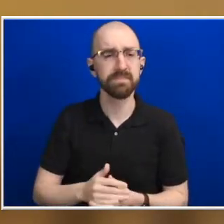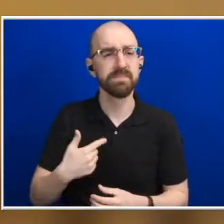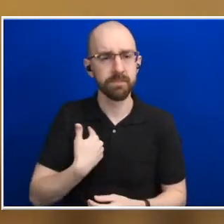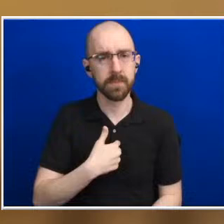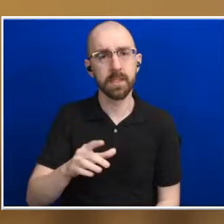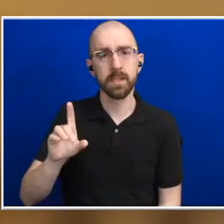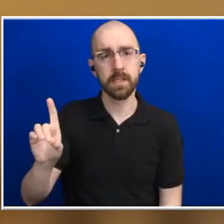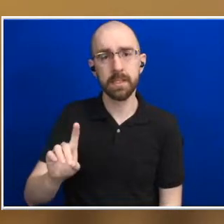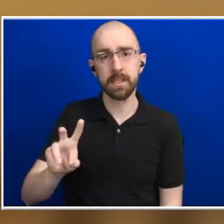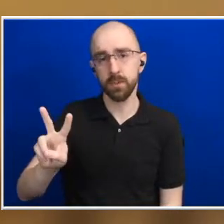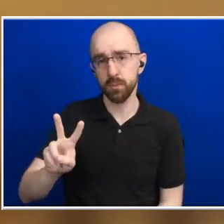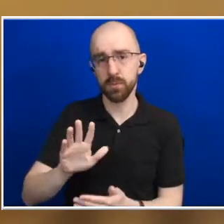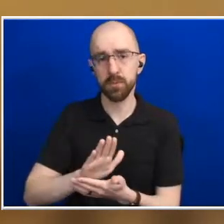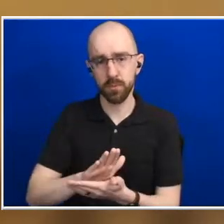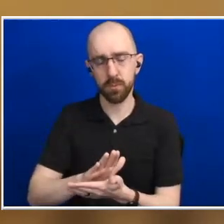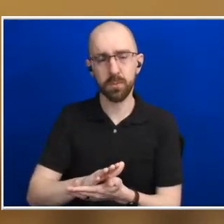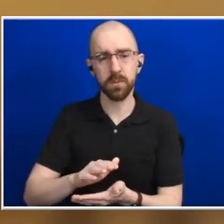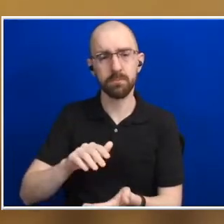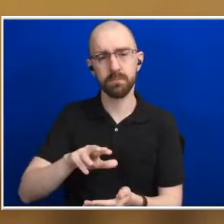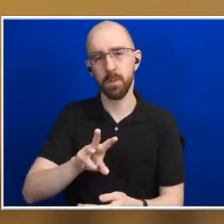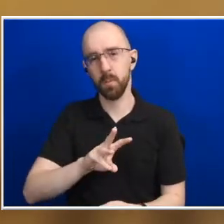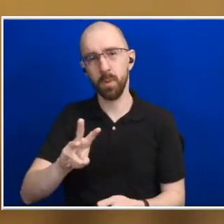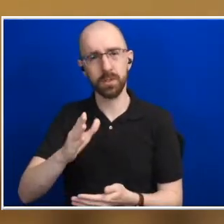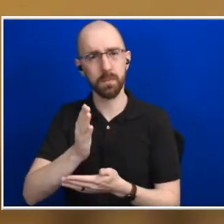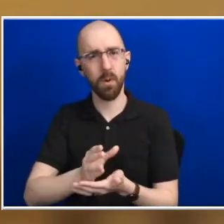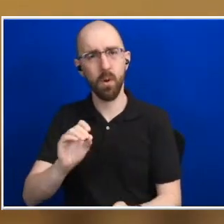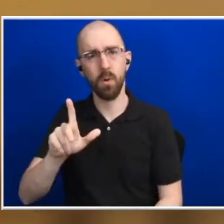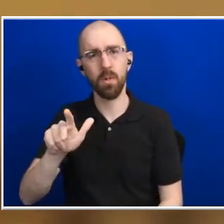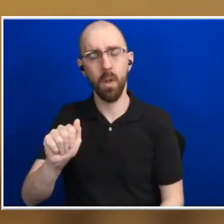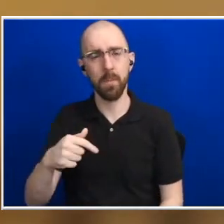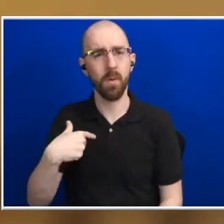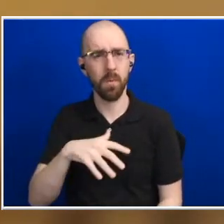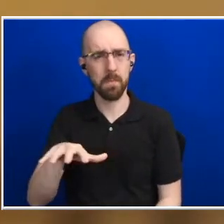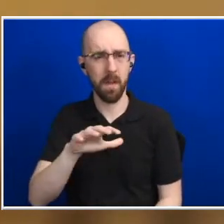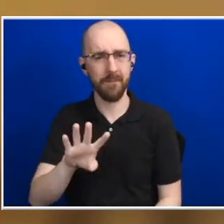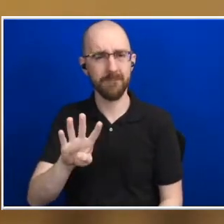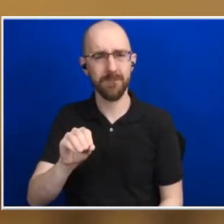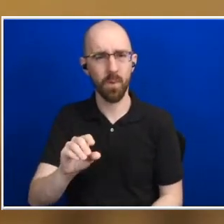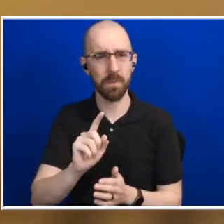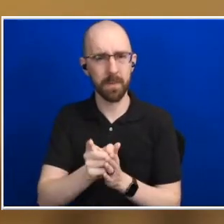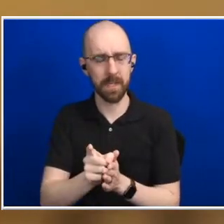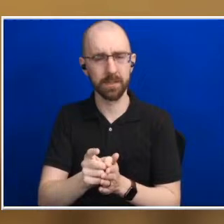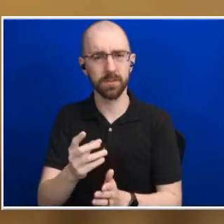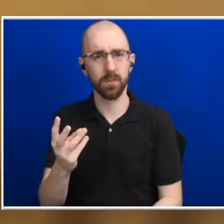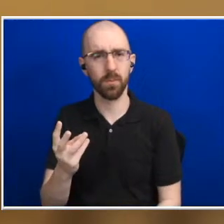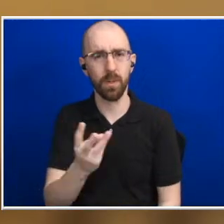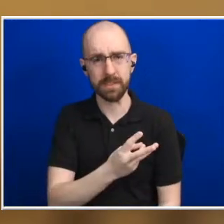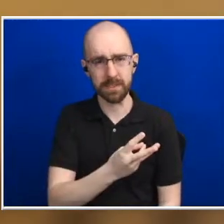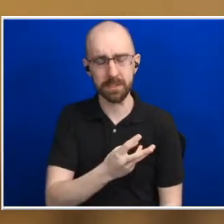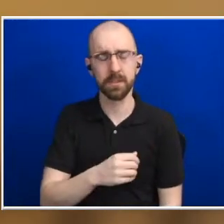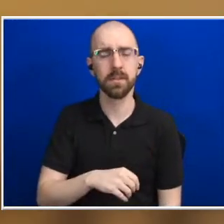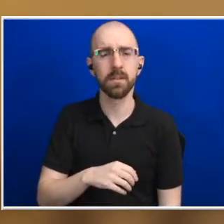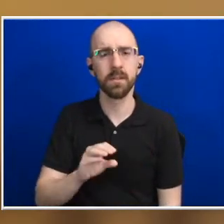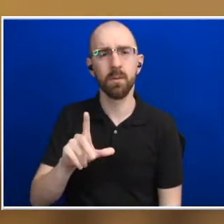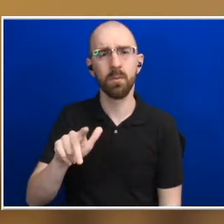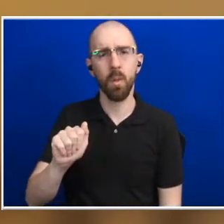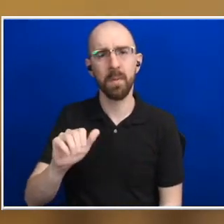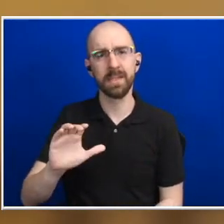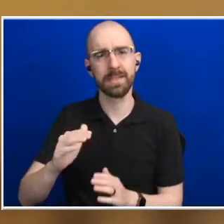school located in the western part of Oklahoma. We're about 40 minutes west of Oklahoma